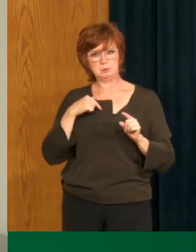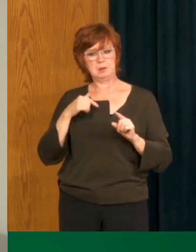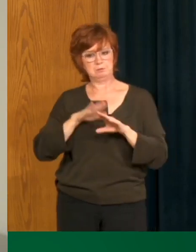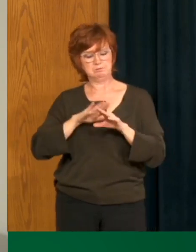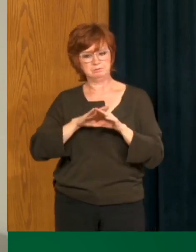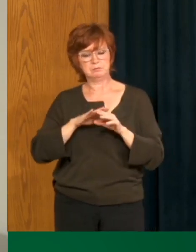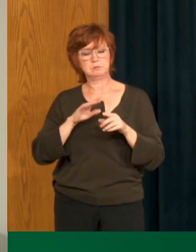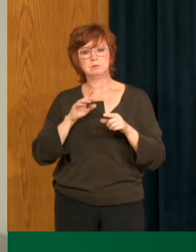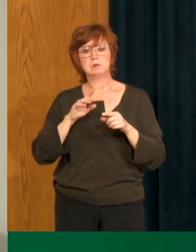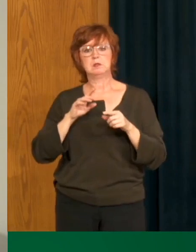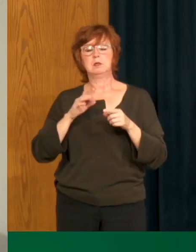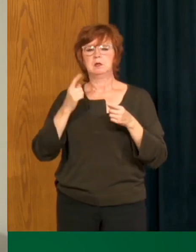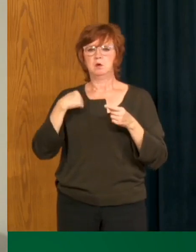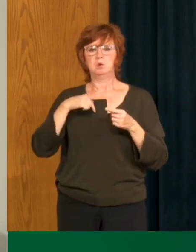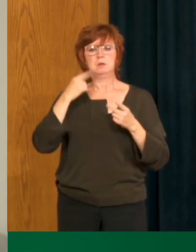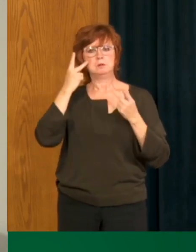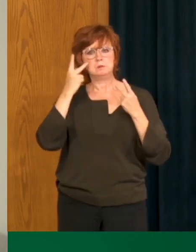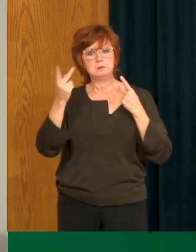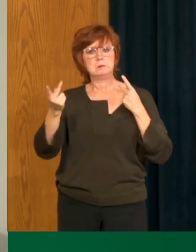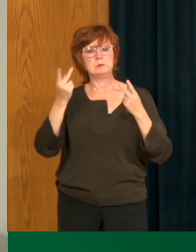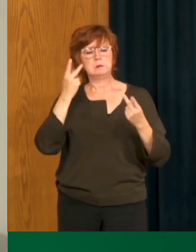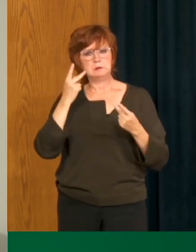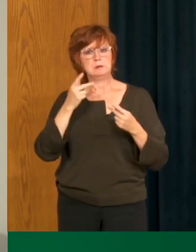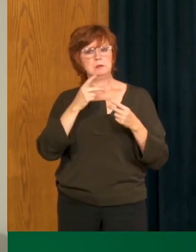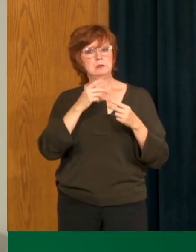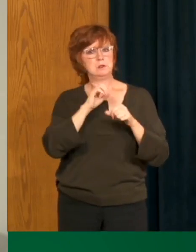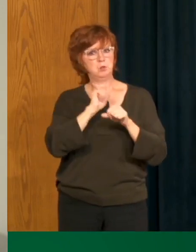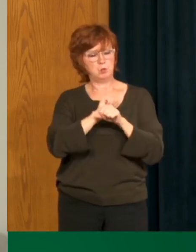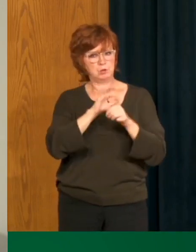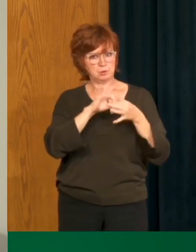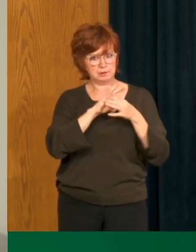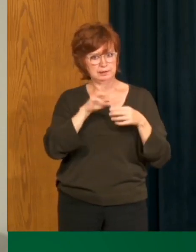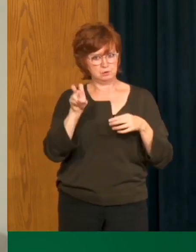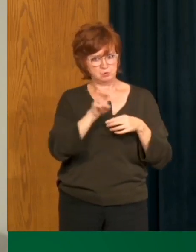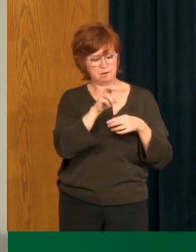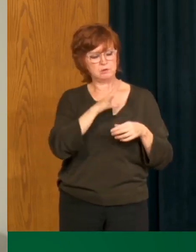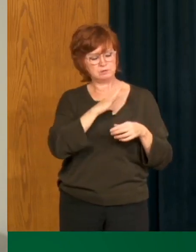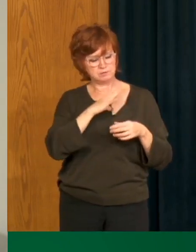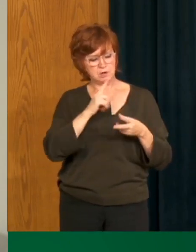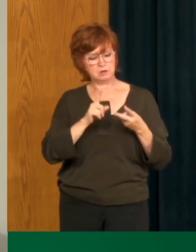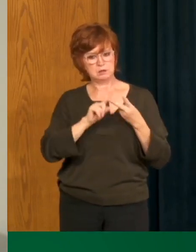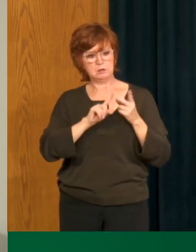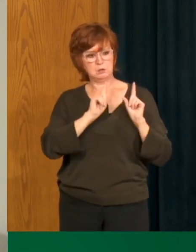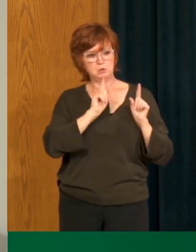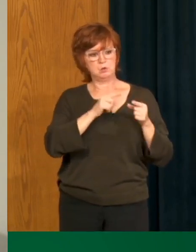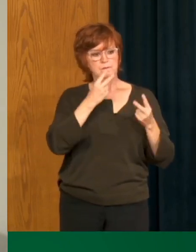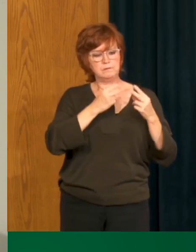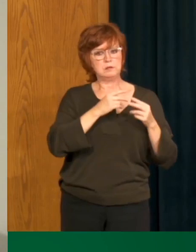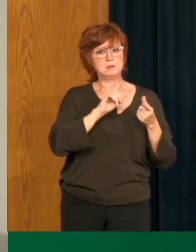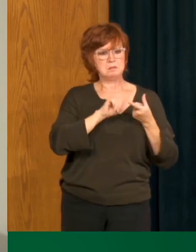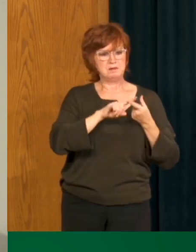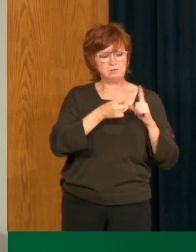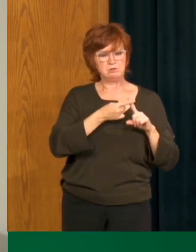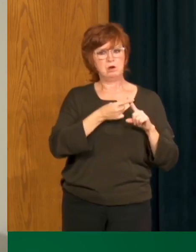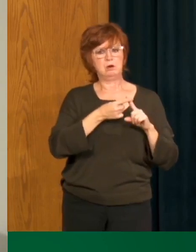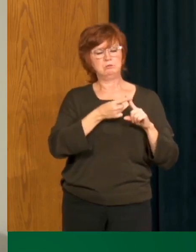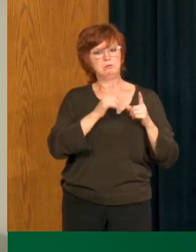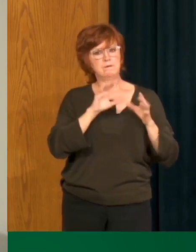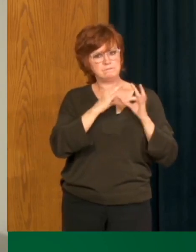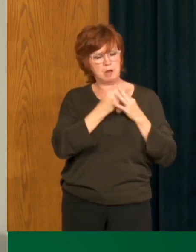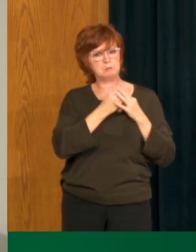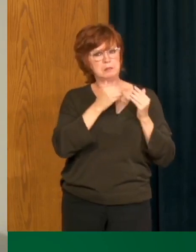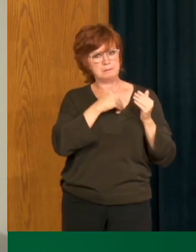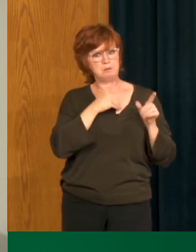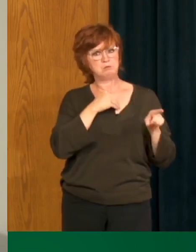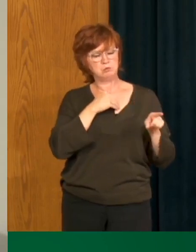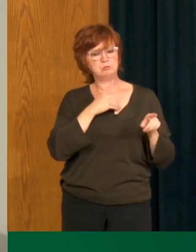for work or, visiting friends and family or just for social reasons. And so this is just a reminder for